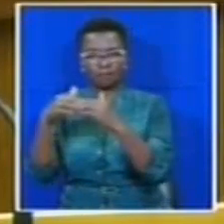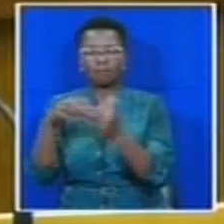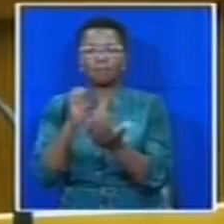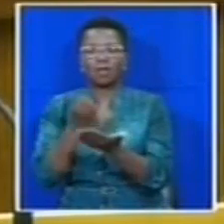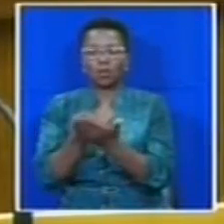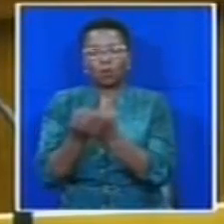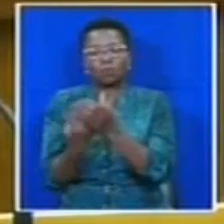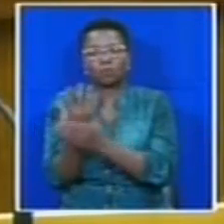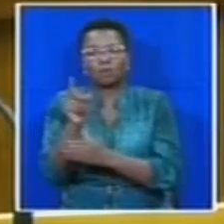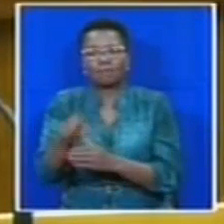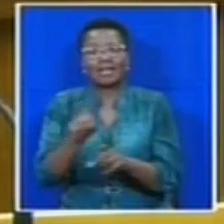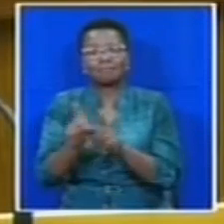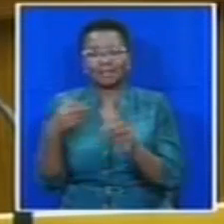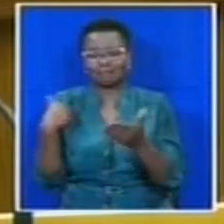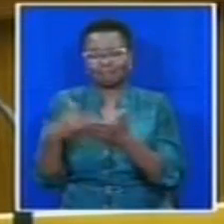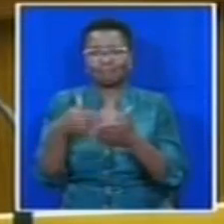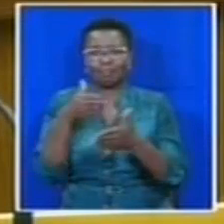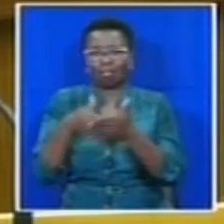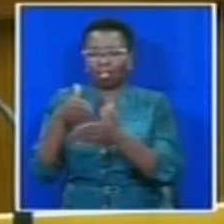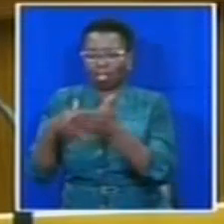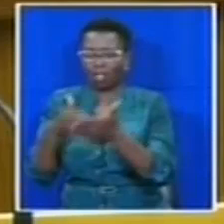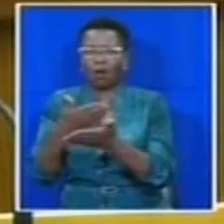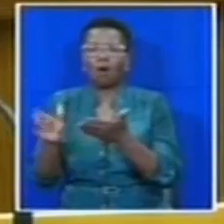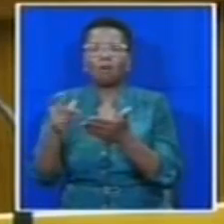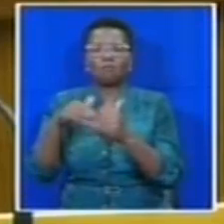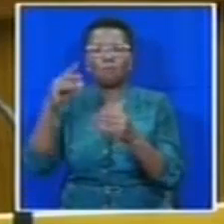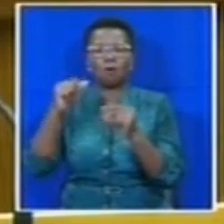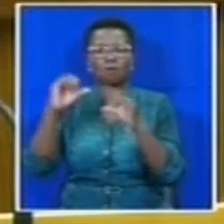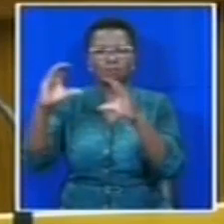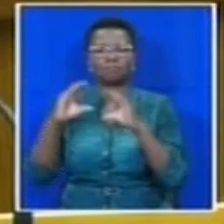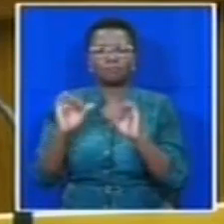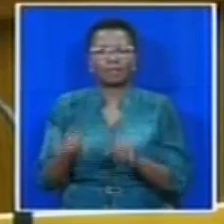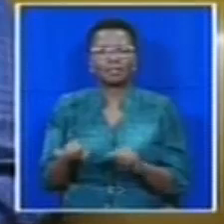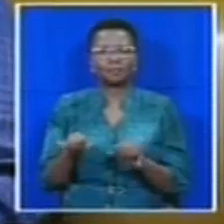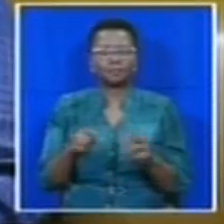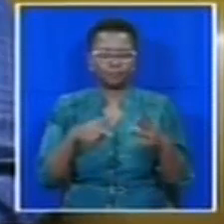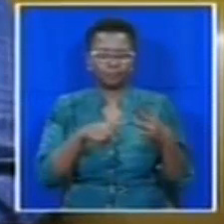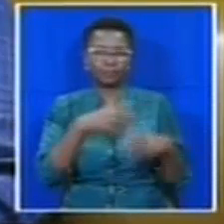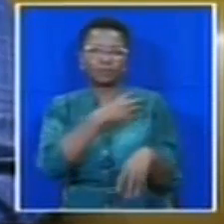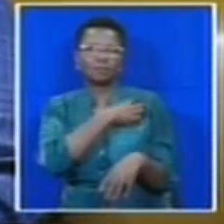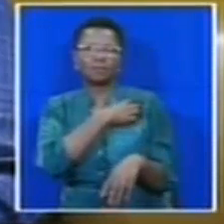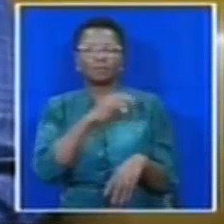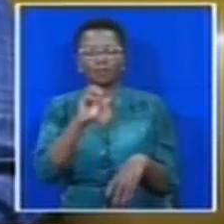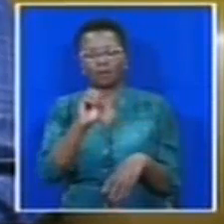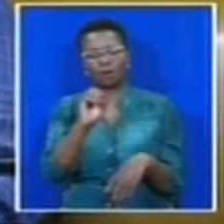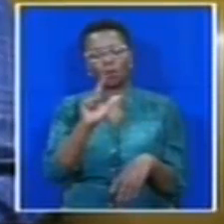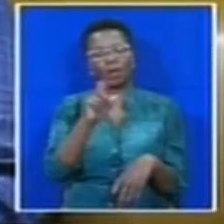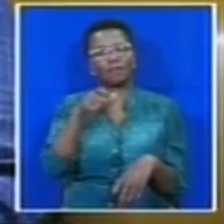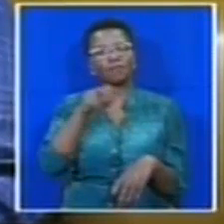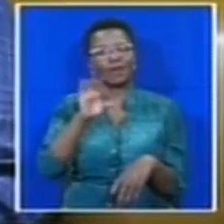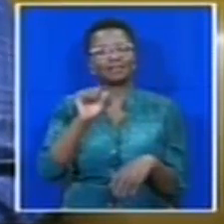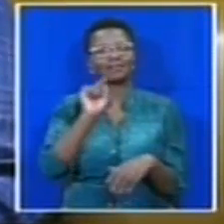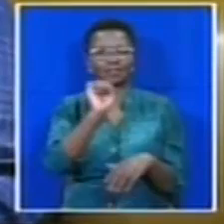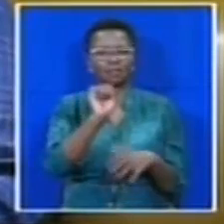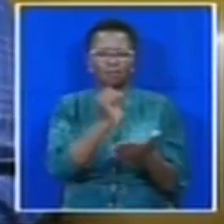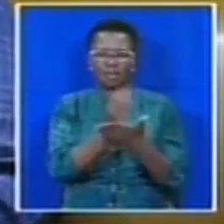to address barriers to investment across every sector. Minister Oliphant oversees important initiatives to enhance our labor